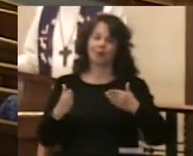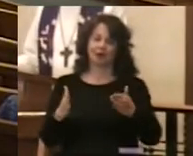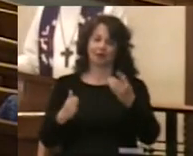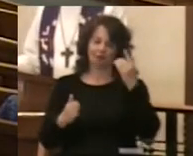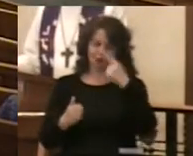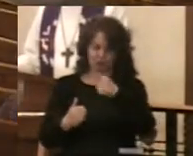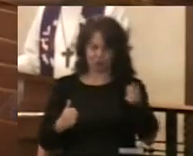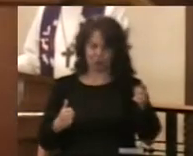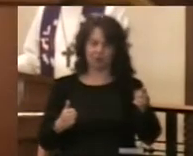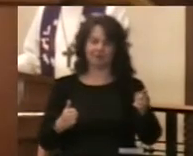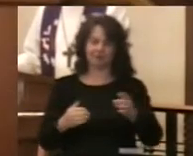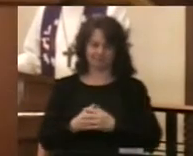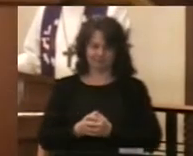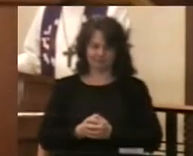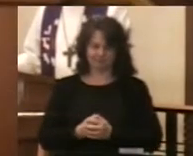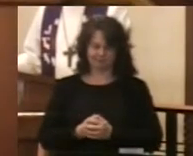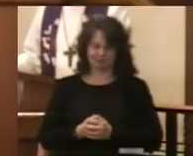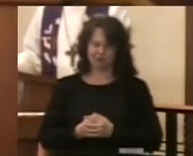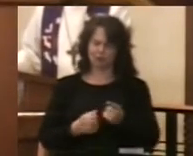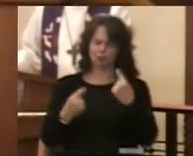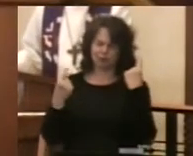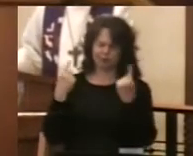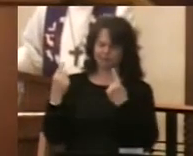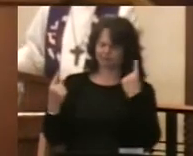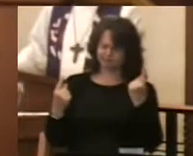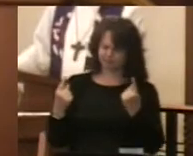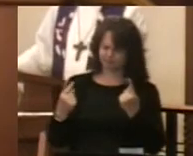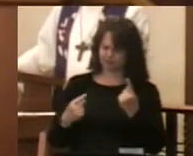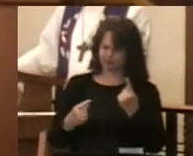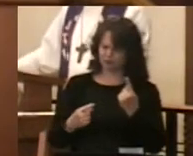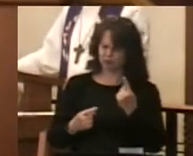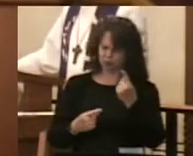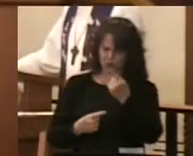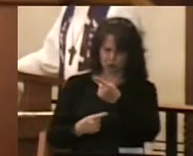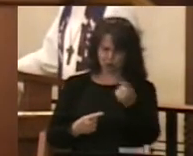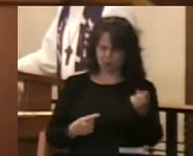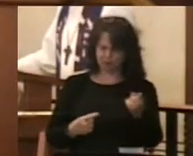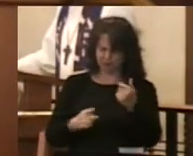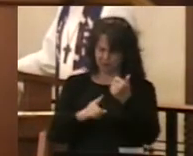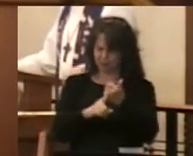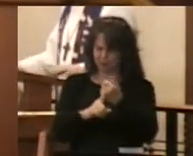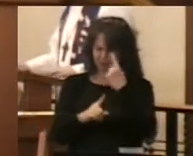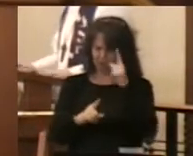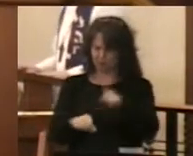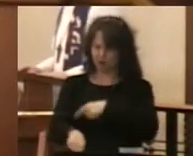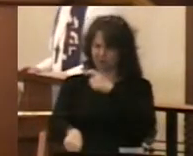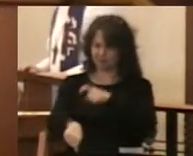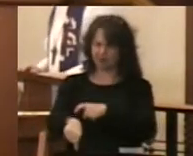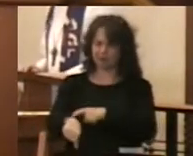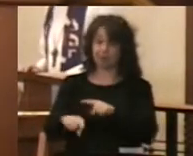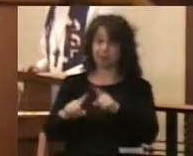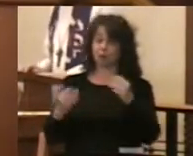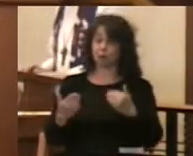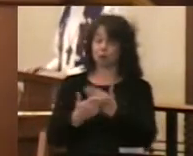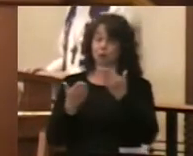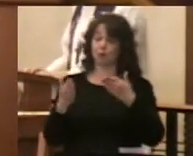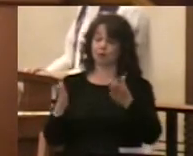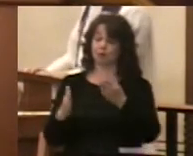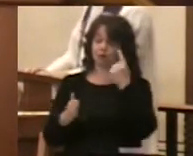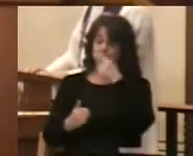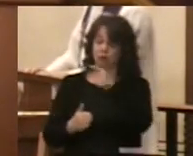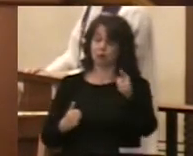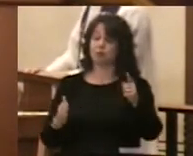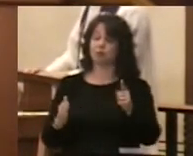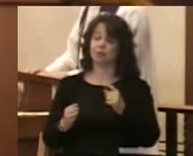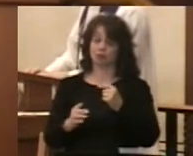you. You might wonder about that because you've been you for a long time. But there's a new way of being you now.